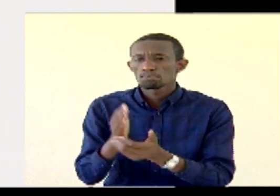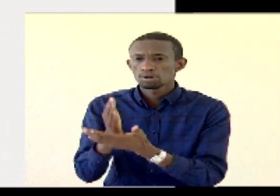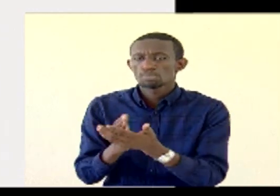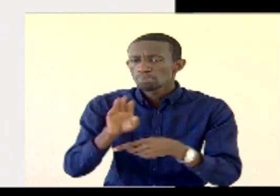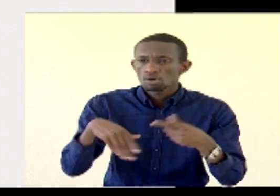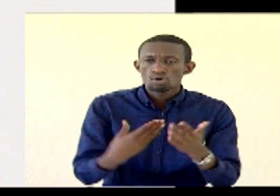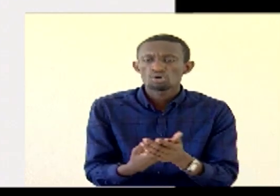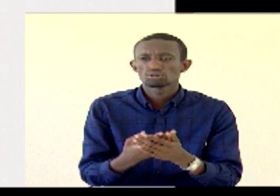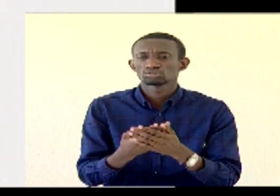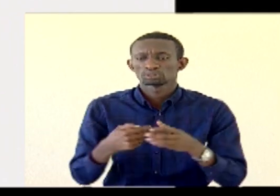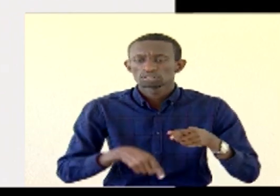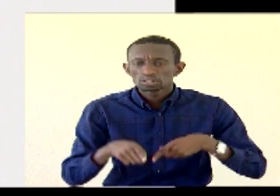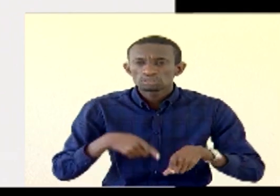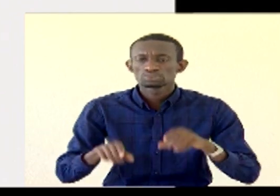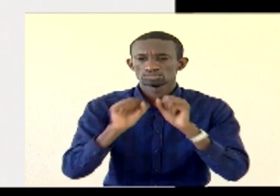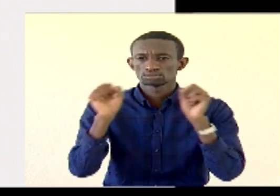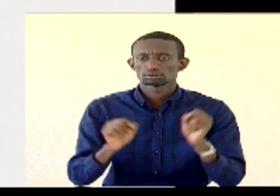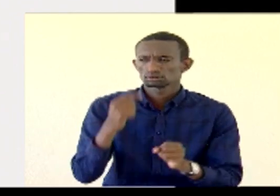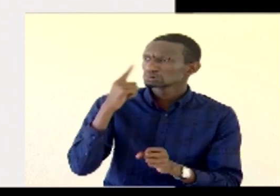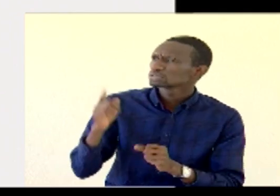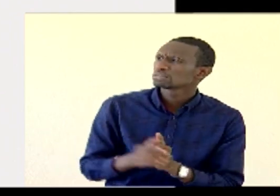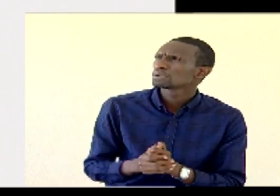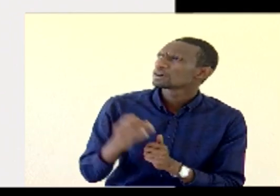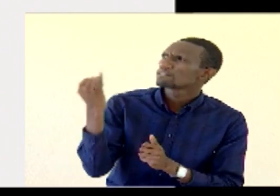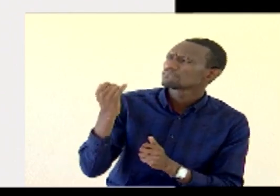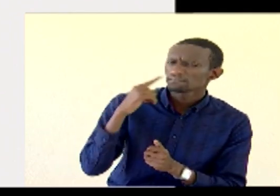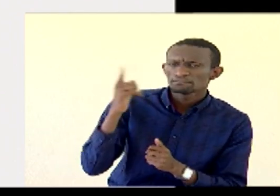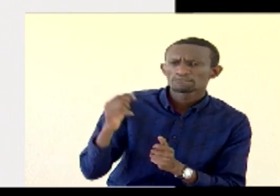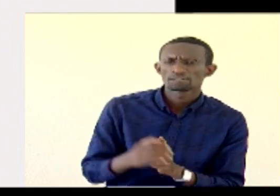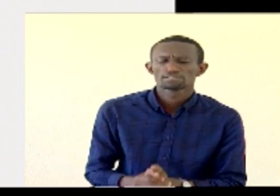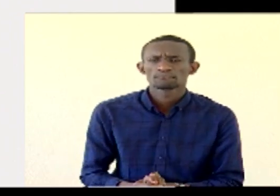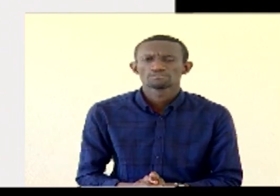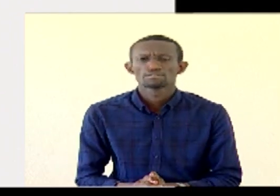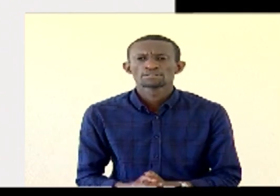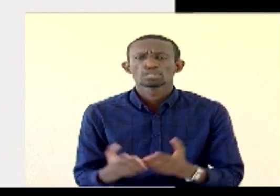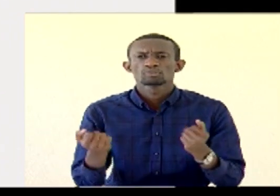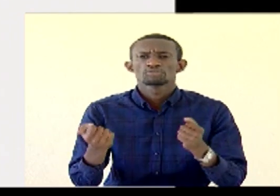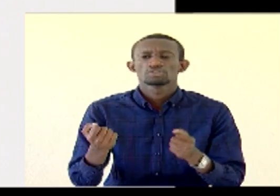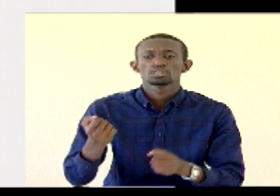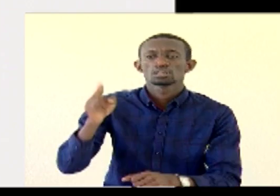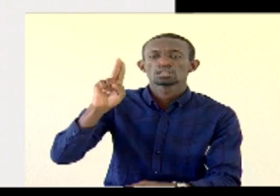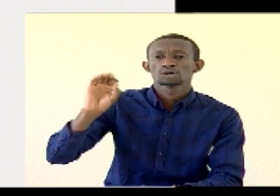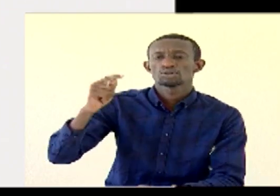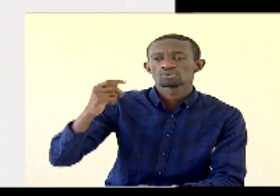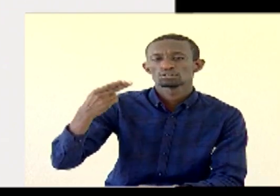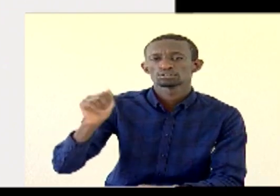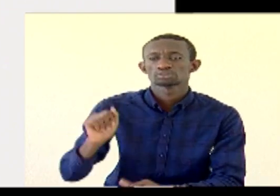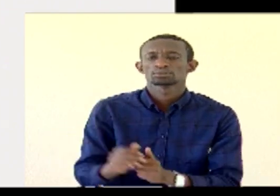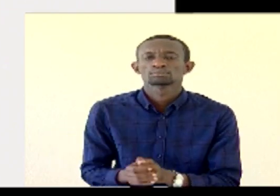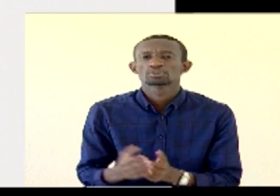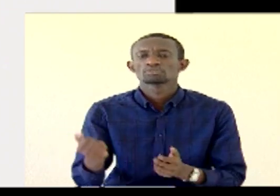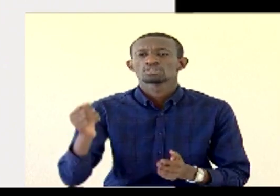diagram? Are you trying to observe the chart of the urinary system? We have the aorta. We have the vein